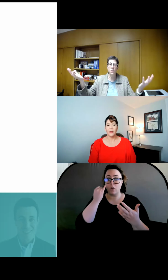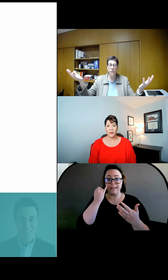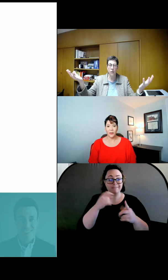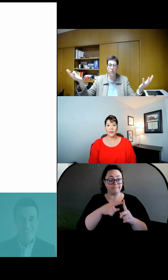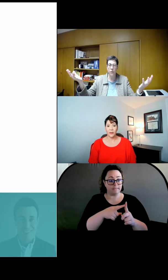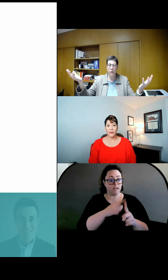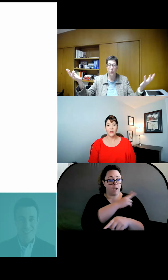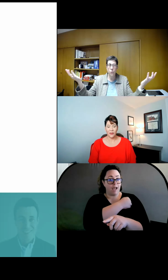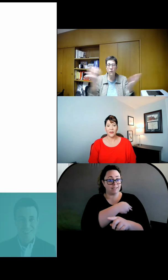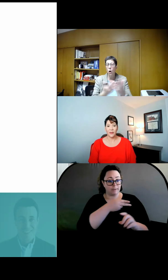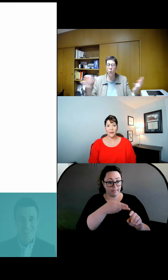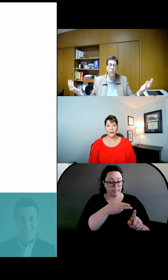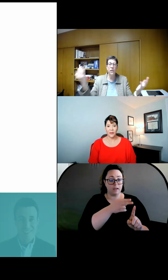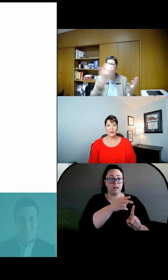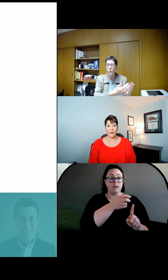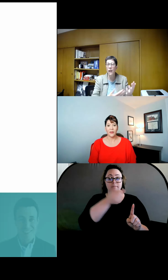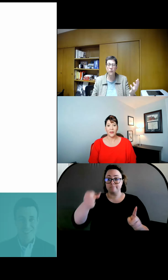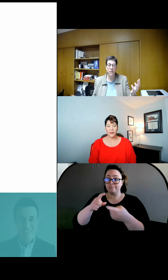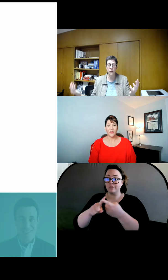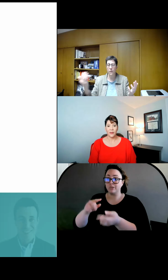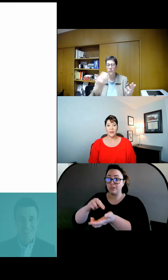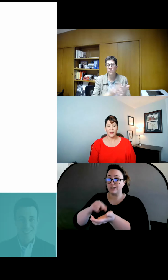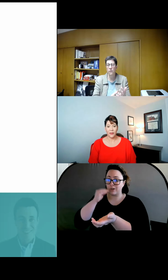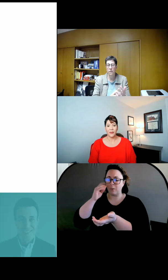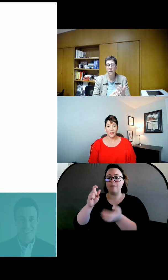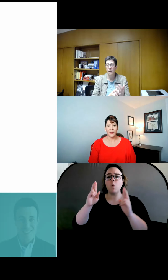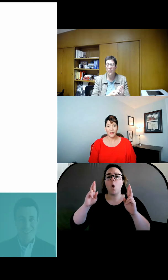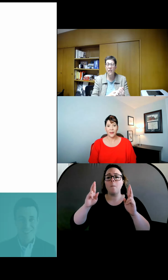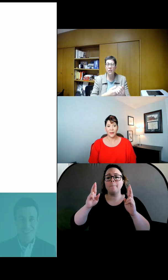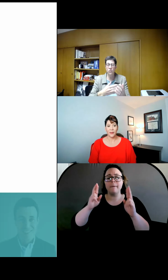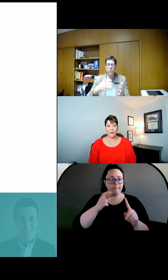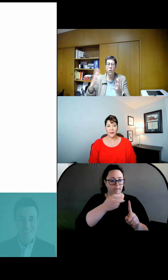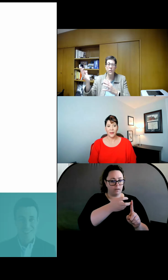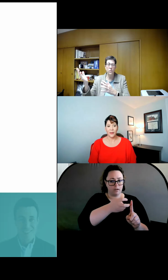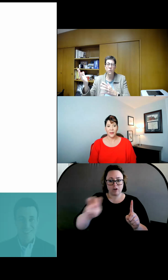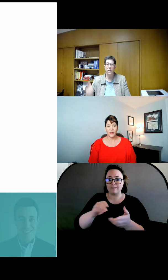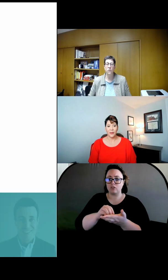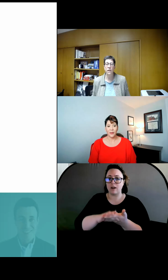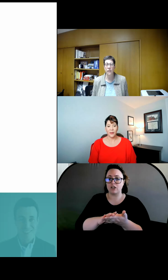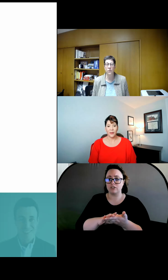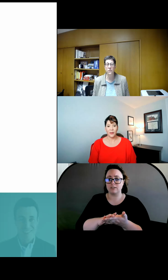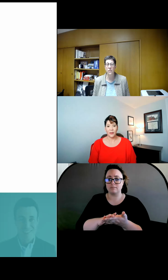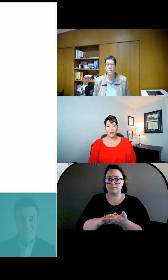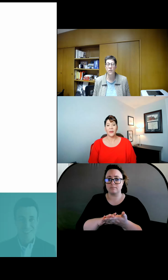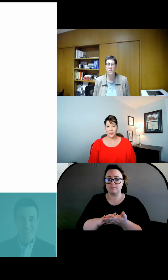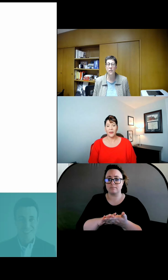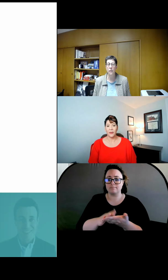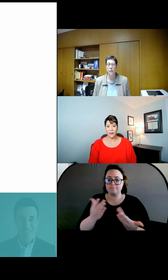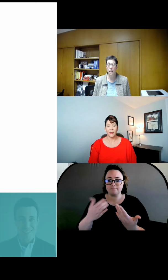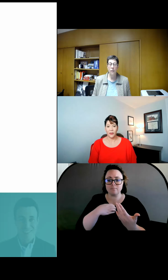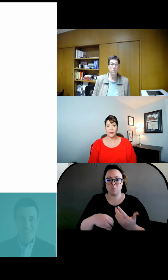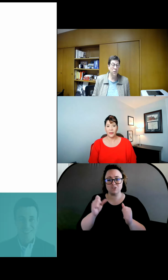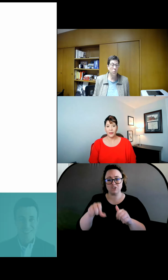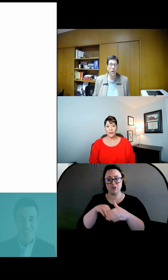to a nursing home, you have to hope that all the records get transferred. They can't just go into an electronic health system and see